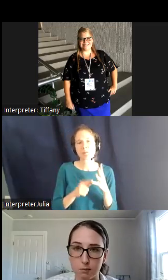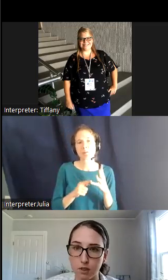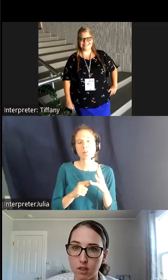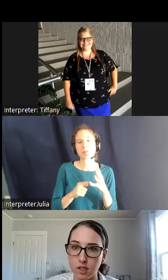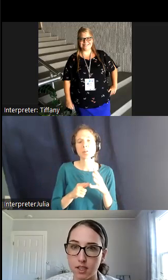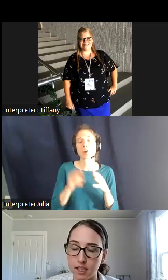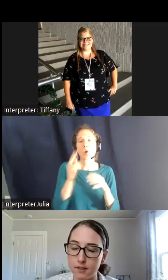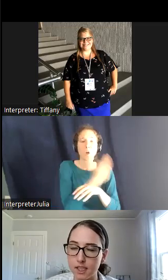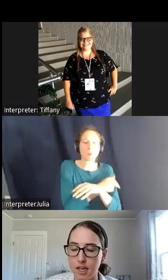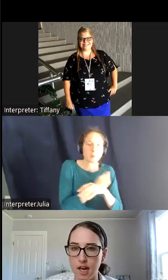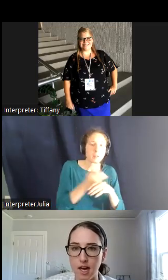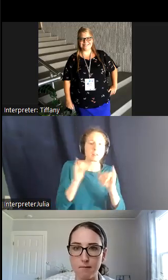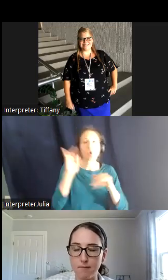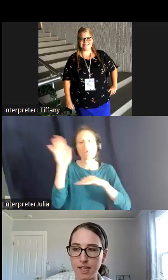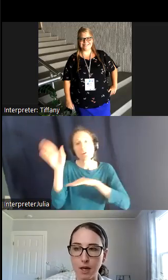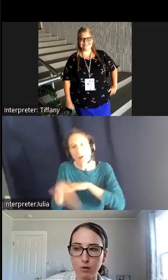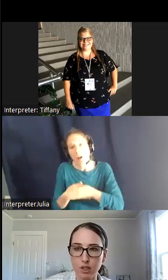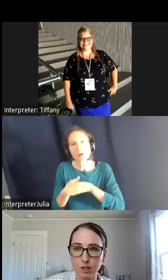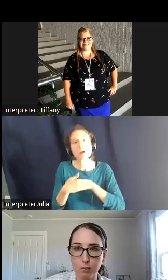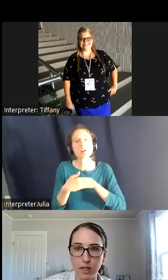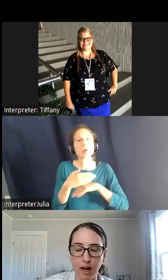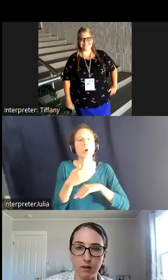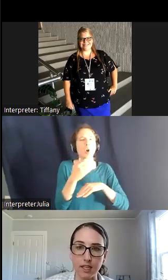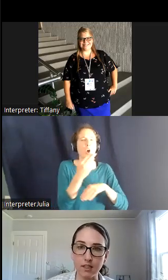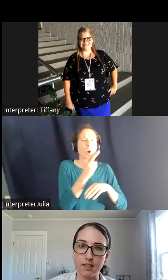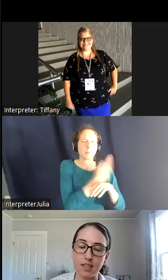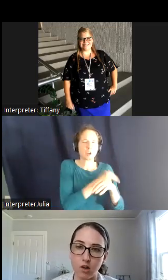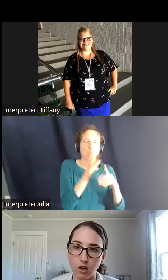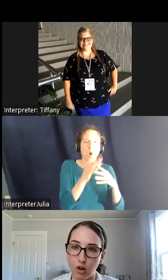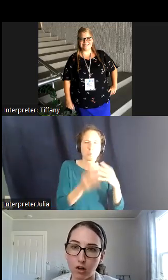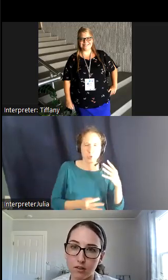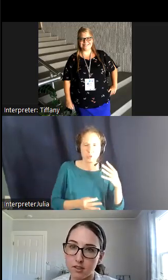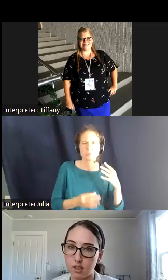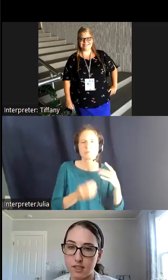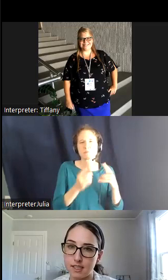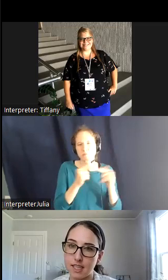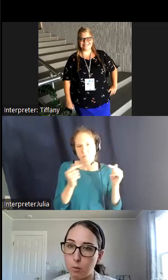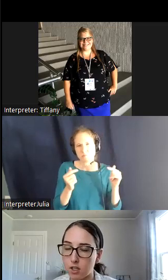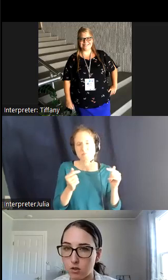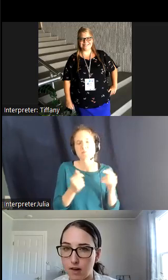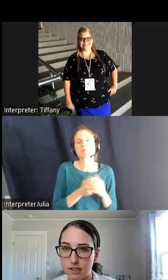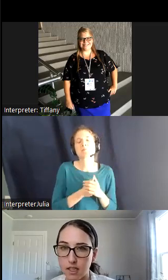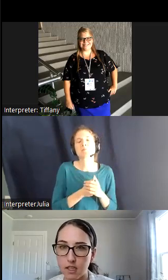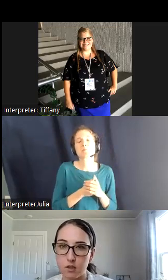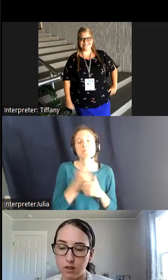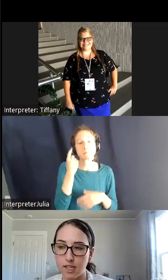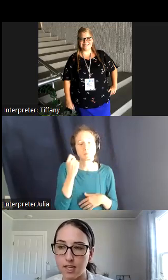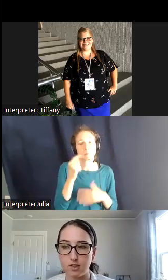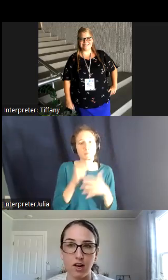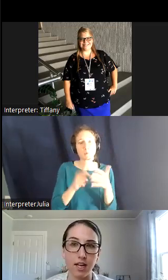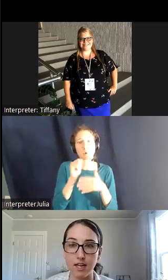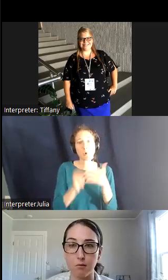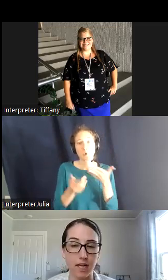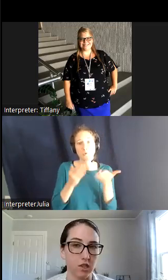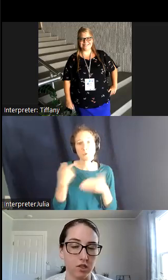and hospital alternatives. And I will just point out here that these aren't all services that we are directly endorsing.